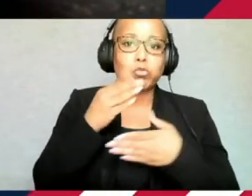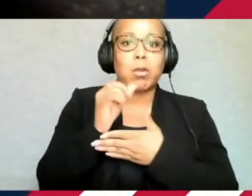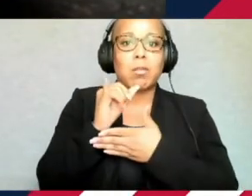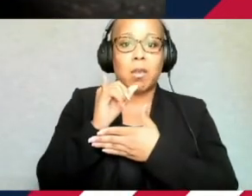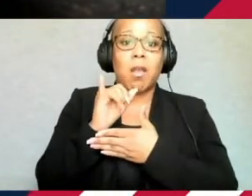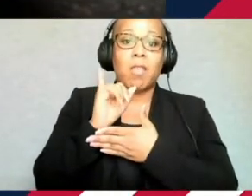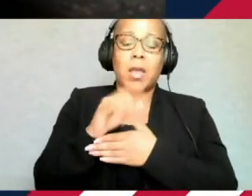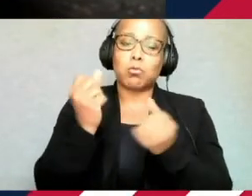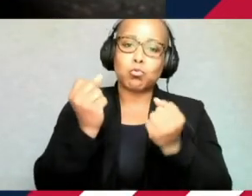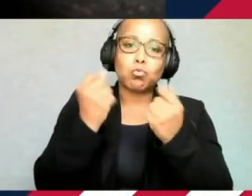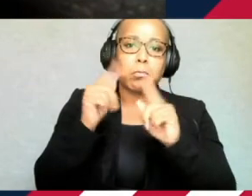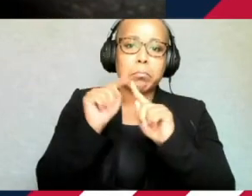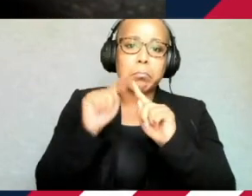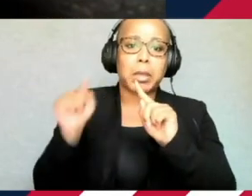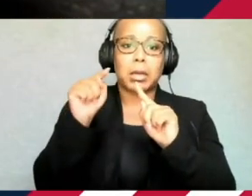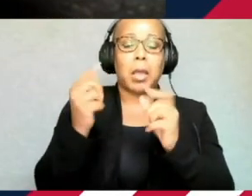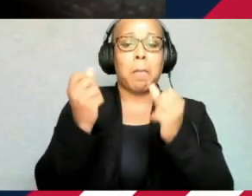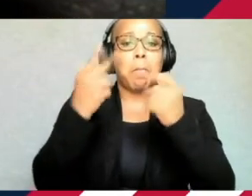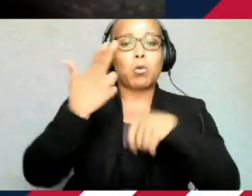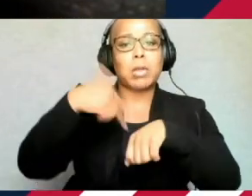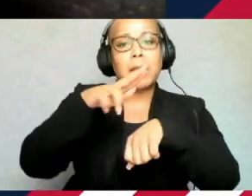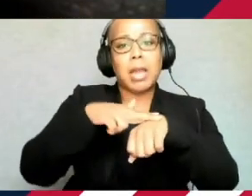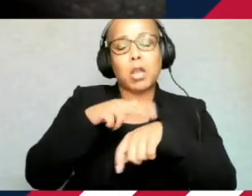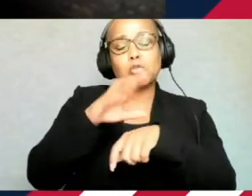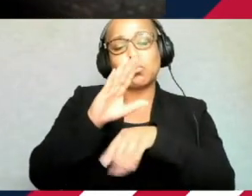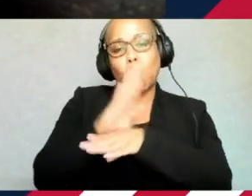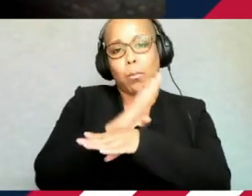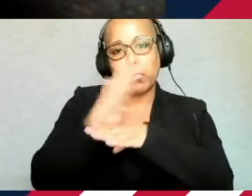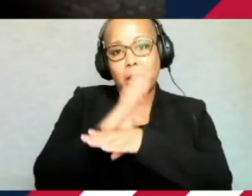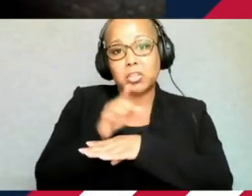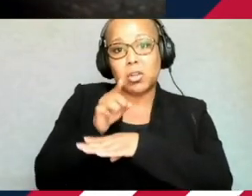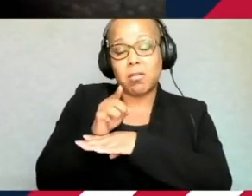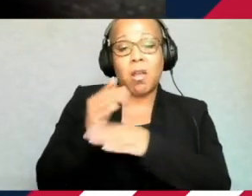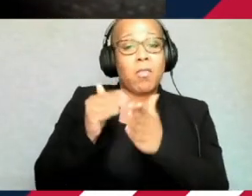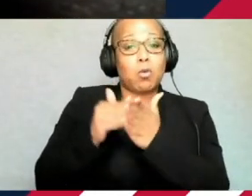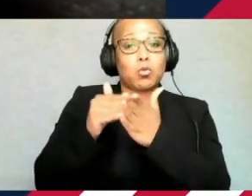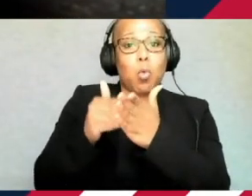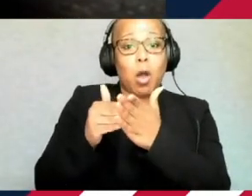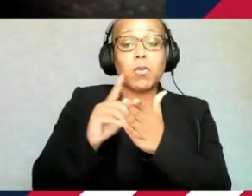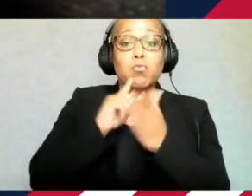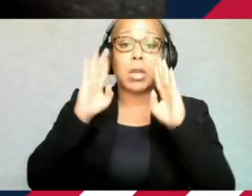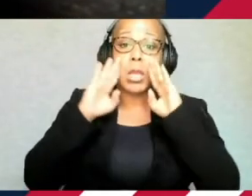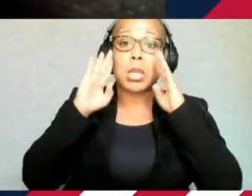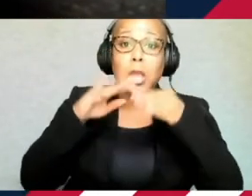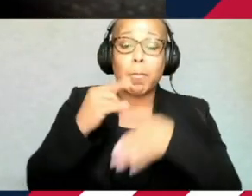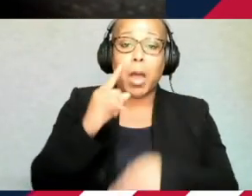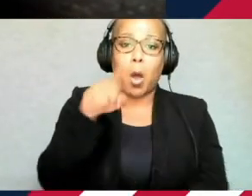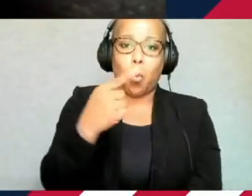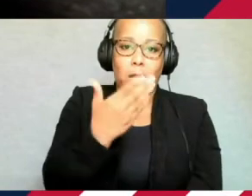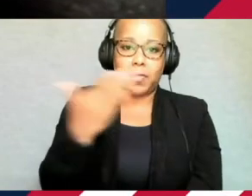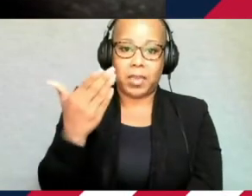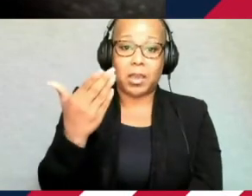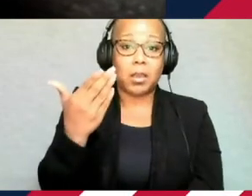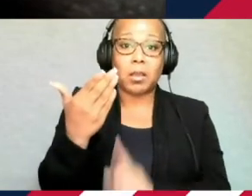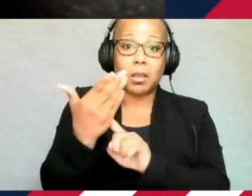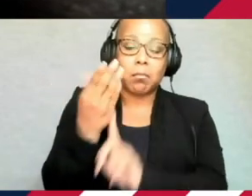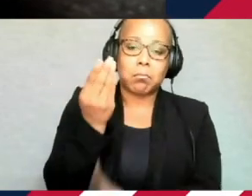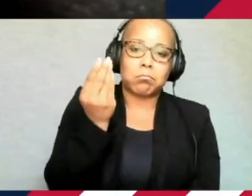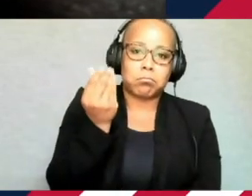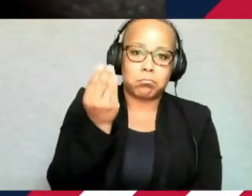too many multinational corporations that all too often care about only one thing, and that's the almighty